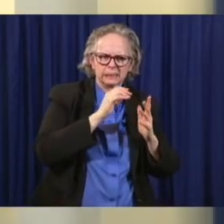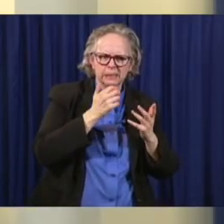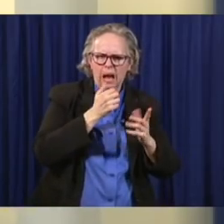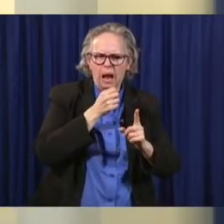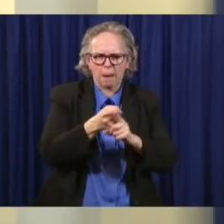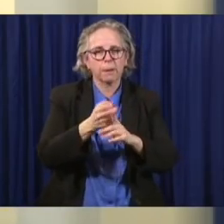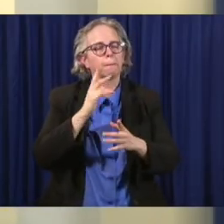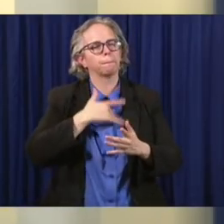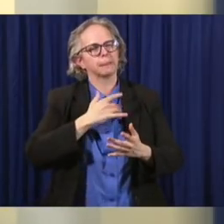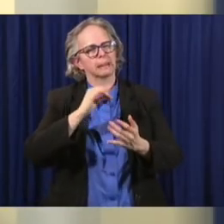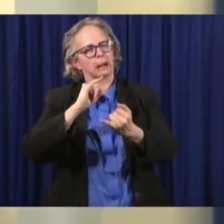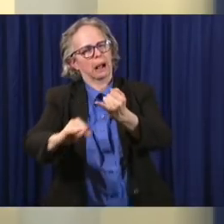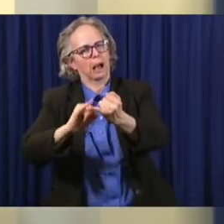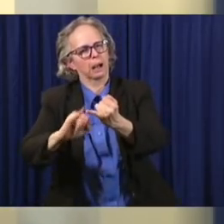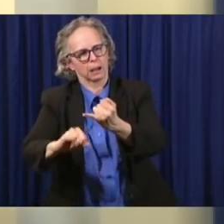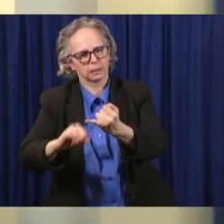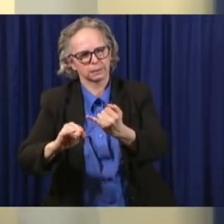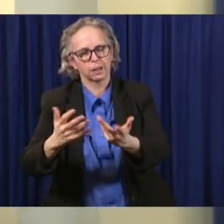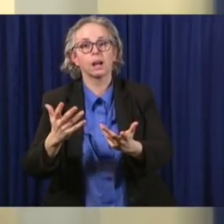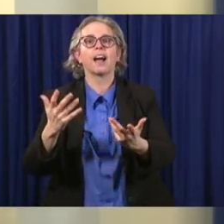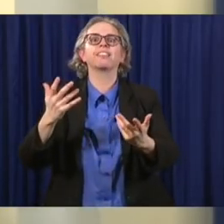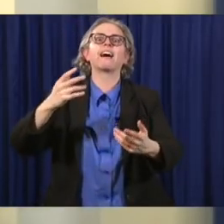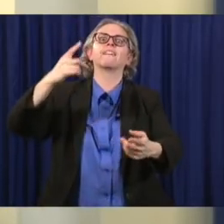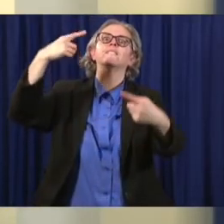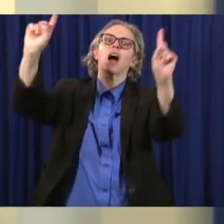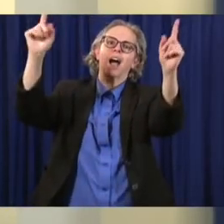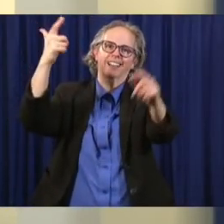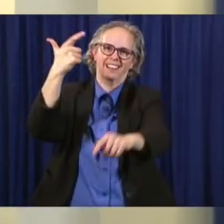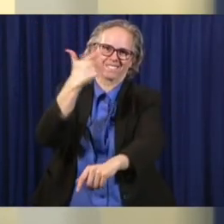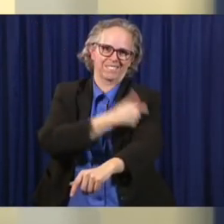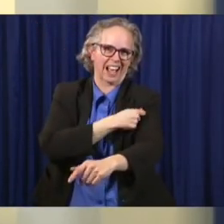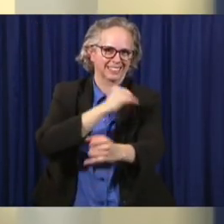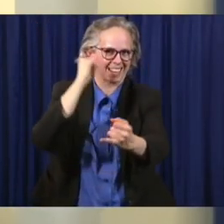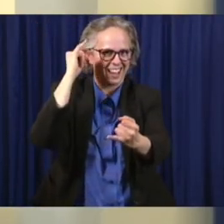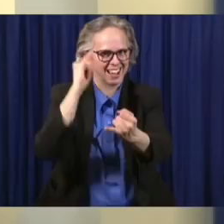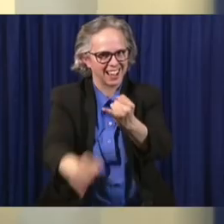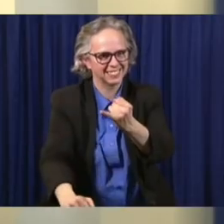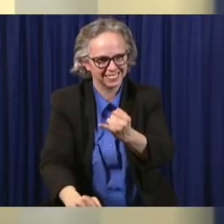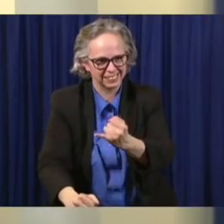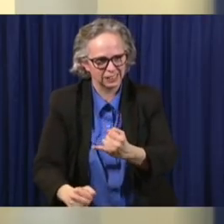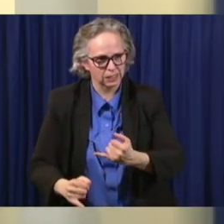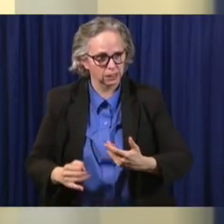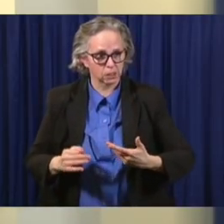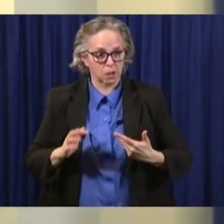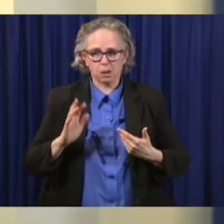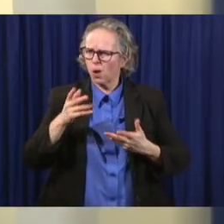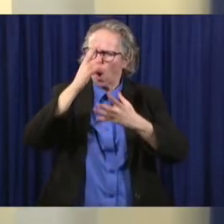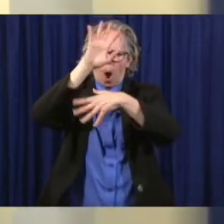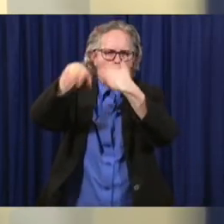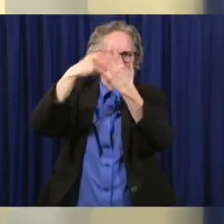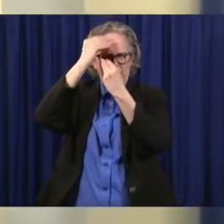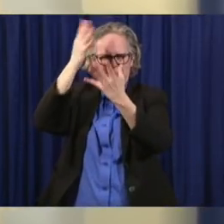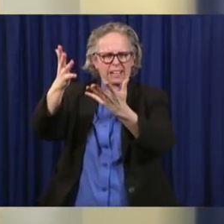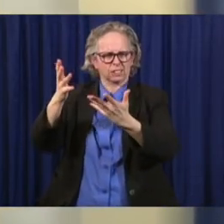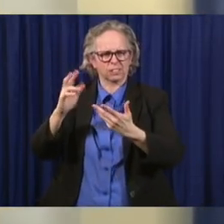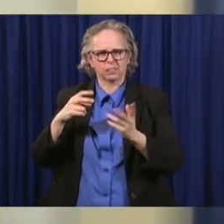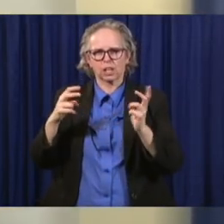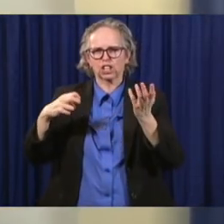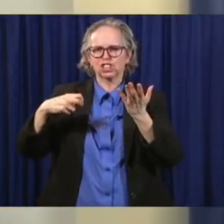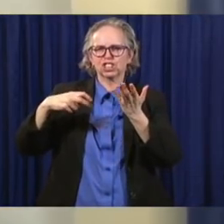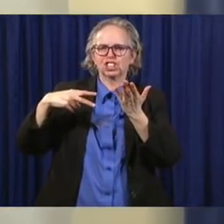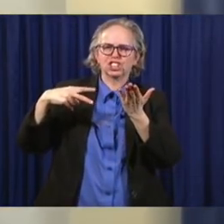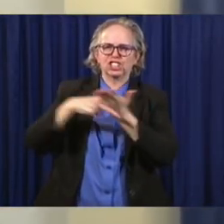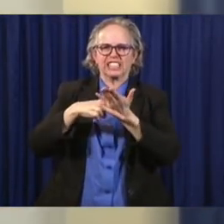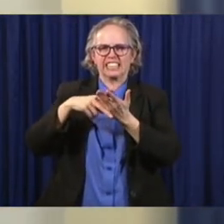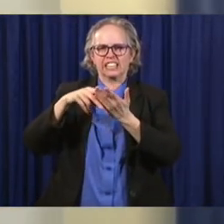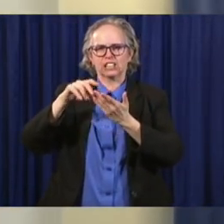end, vaccines. This, if you want to look at this online, if you want a cheat sheet to every tool we have in our